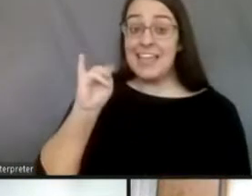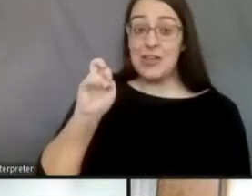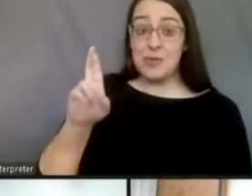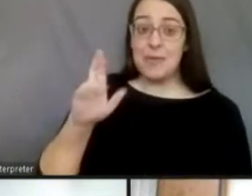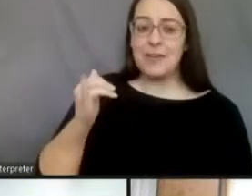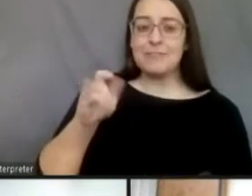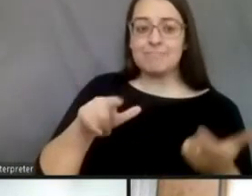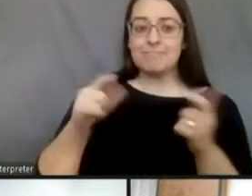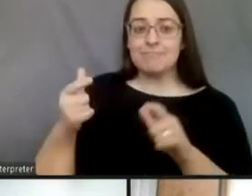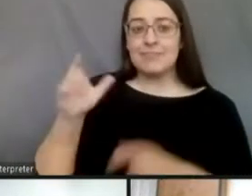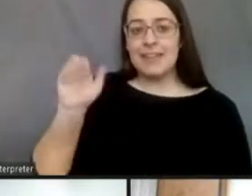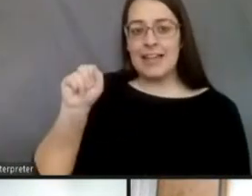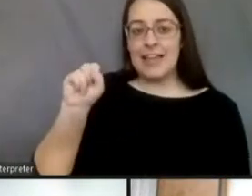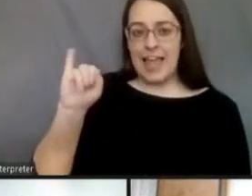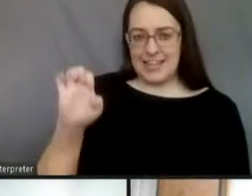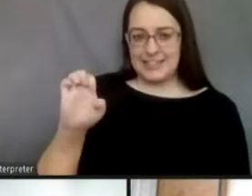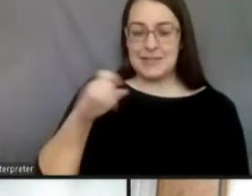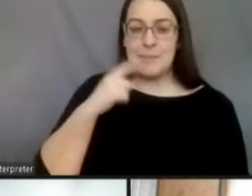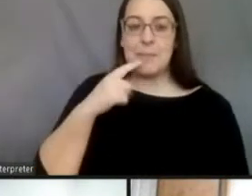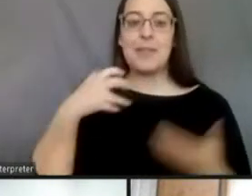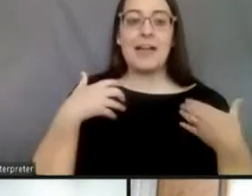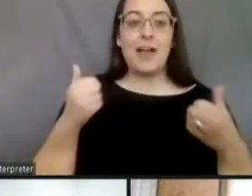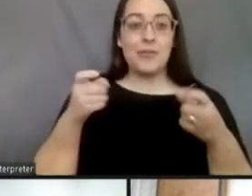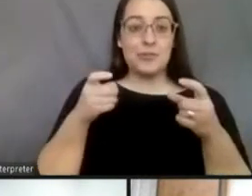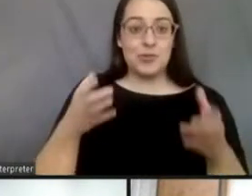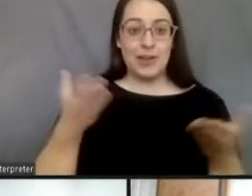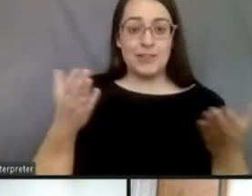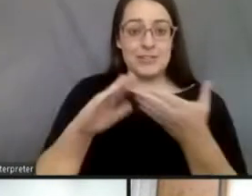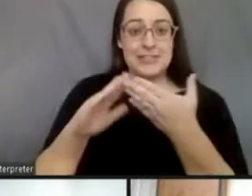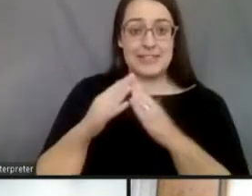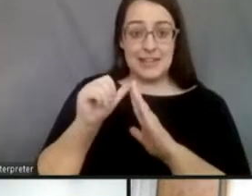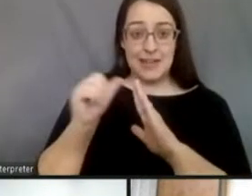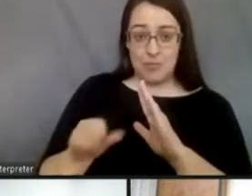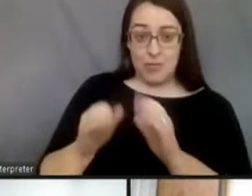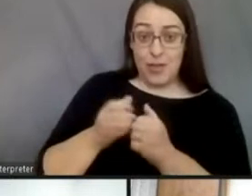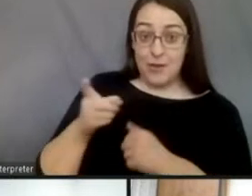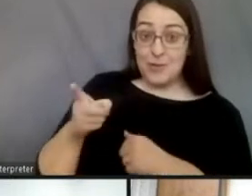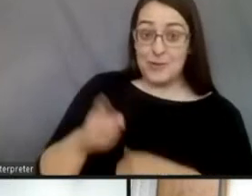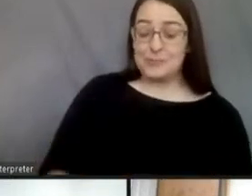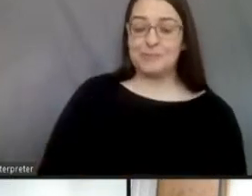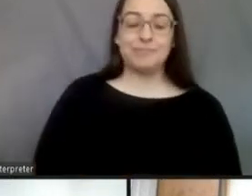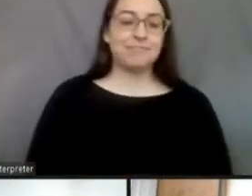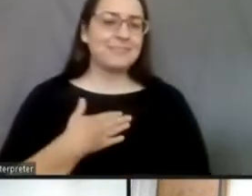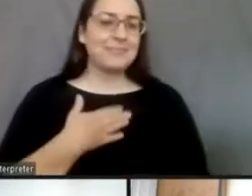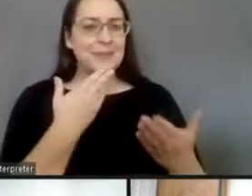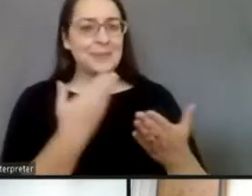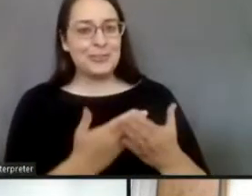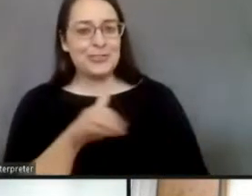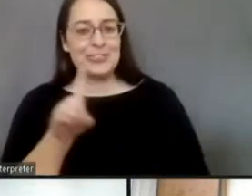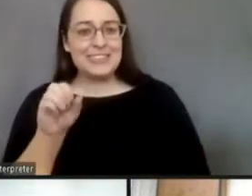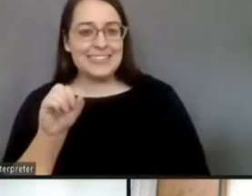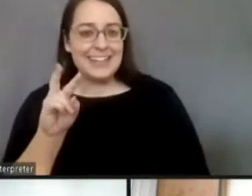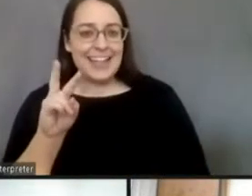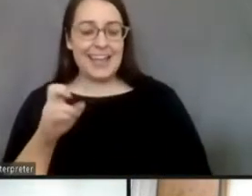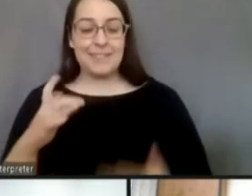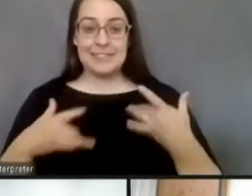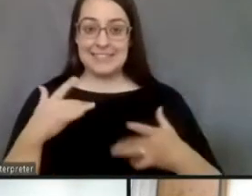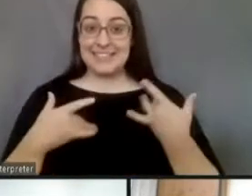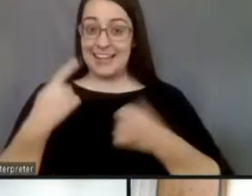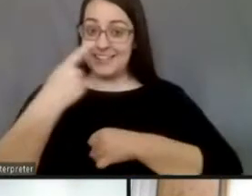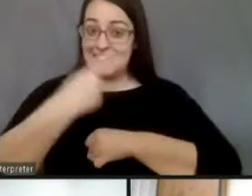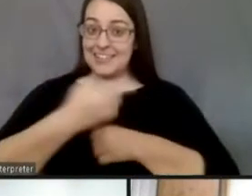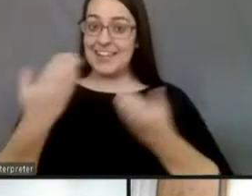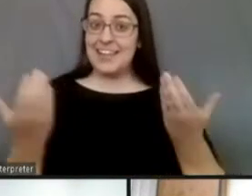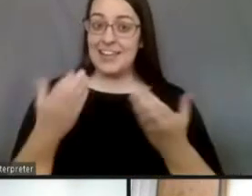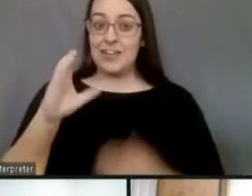now go to Casey Stoughton, Public Health Director for the City of Amarillo. Casey, how are you? I'm well, Dave. So it's an exciting day here at the Civic